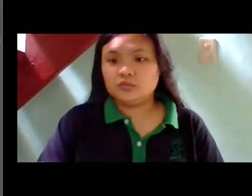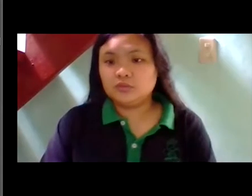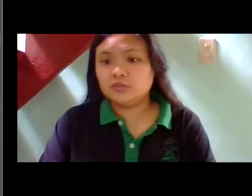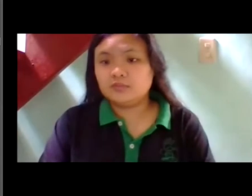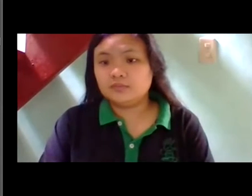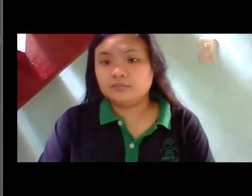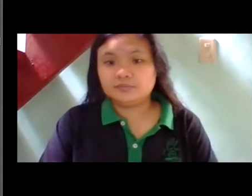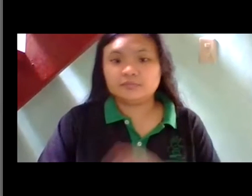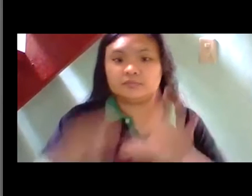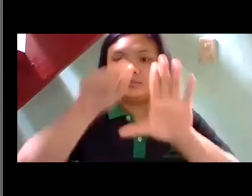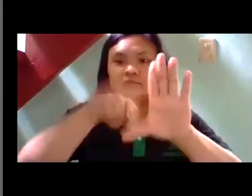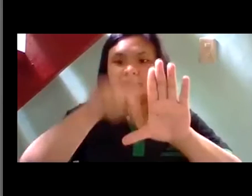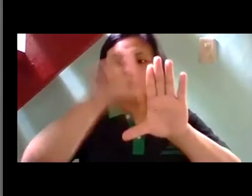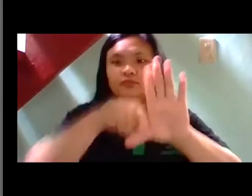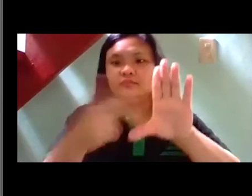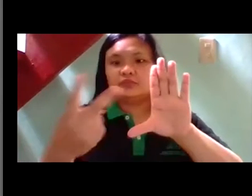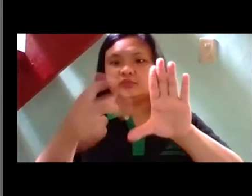Yes.